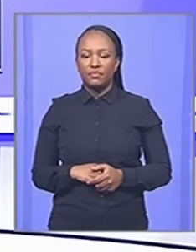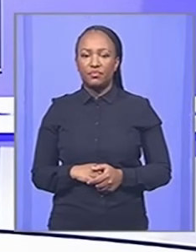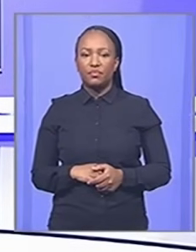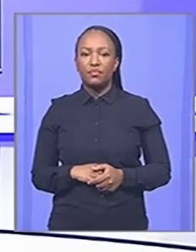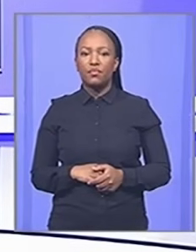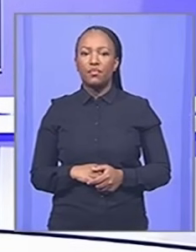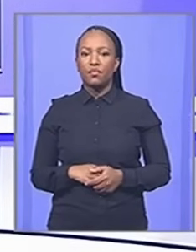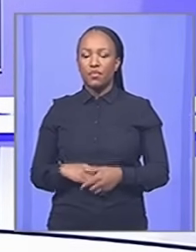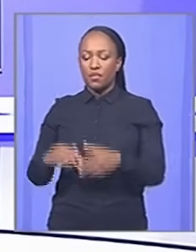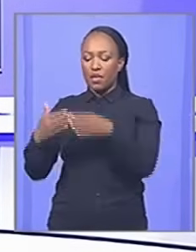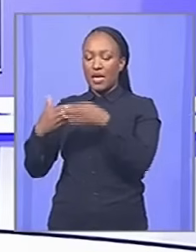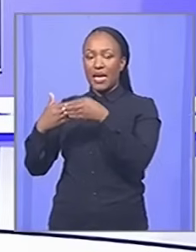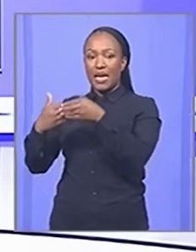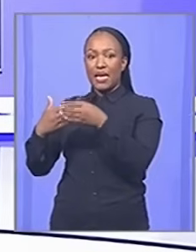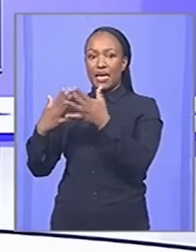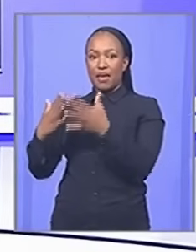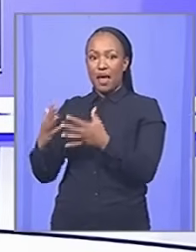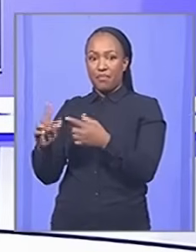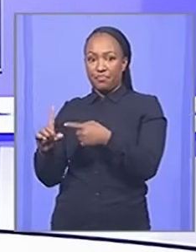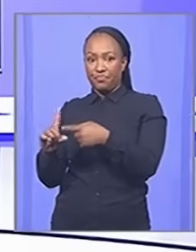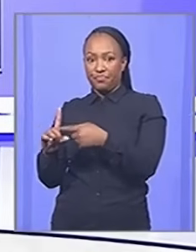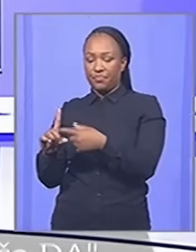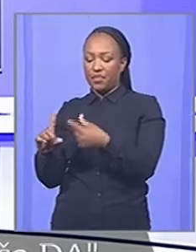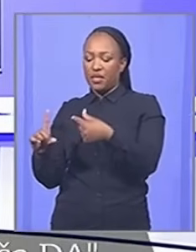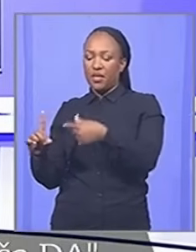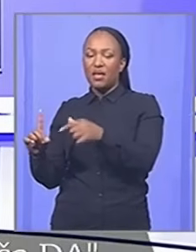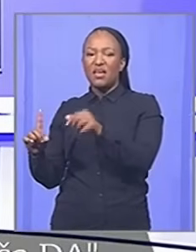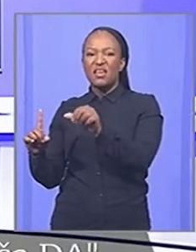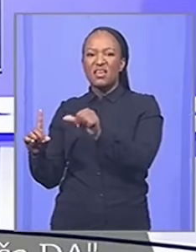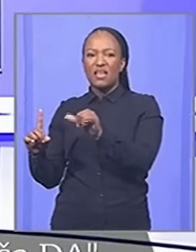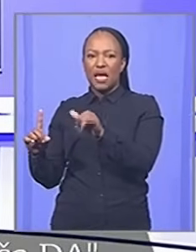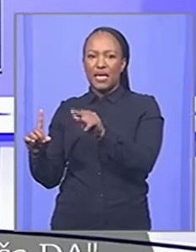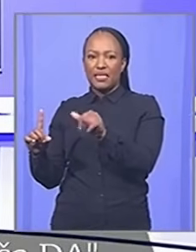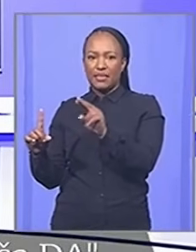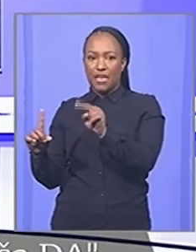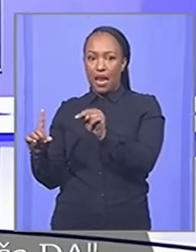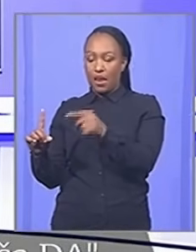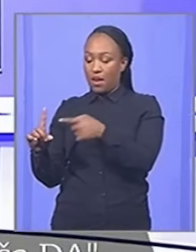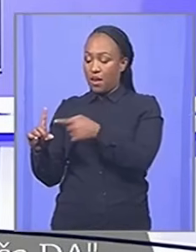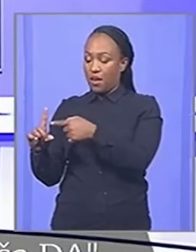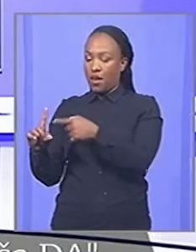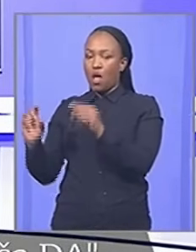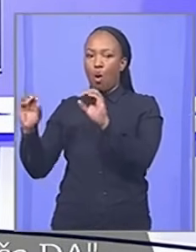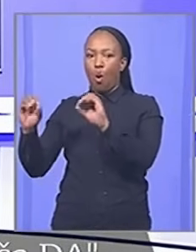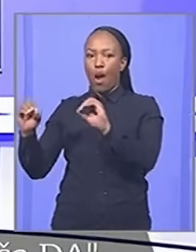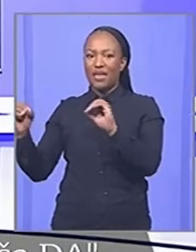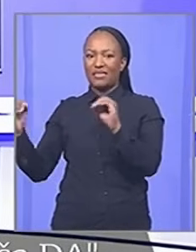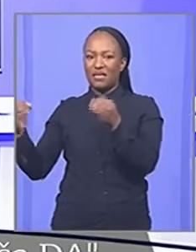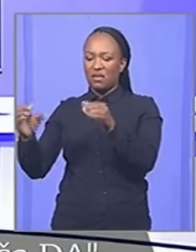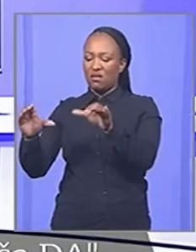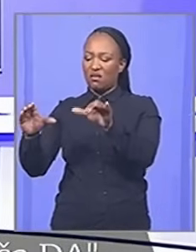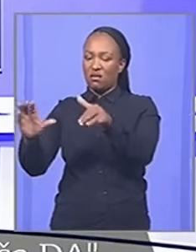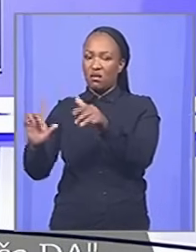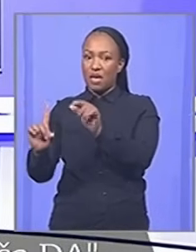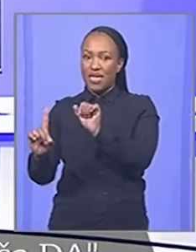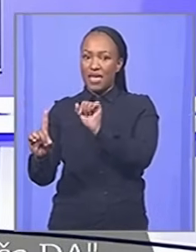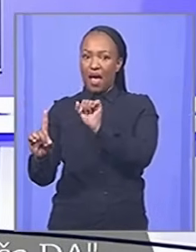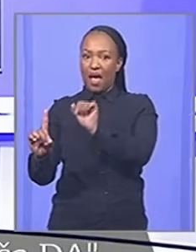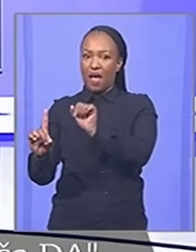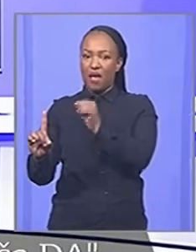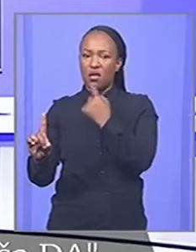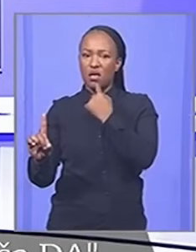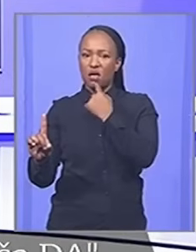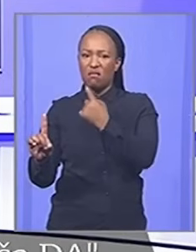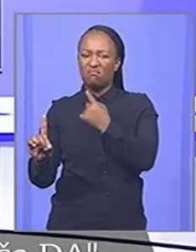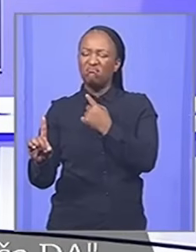Moetapele wa Patriotic Alliance Gayton McKenzie o re mokgatlo wa gabo ke motšwasehlabelo wa go etefeletša ga Democratic